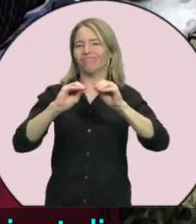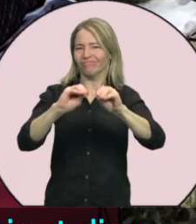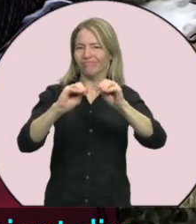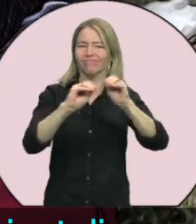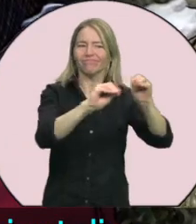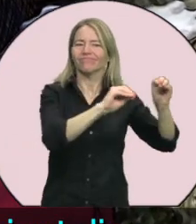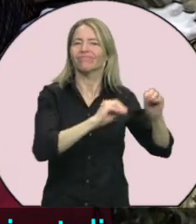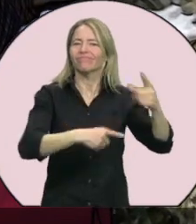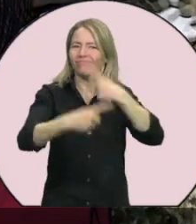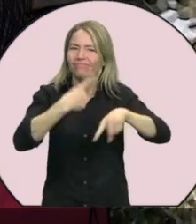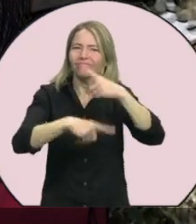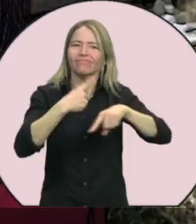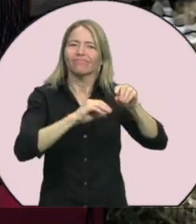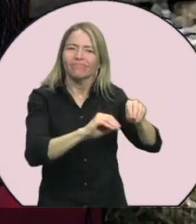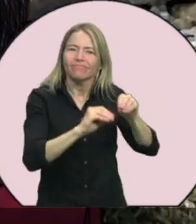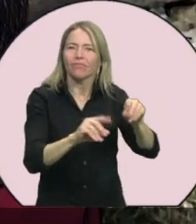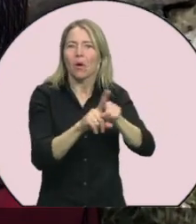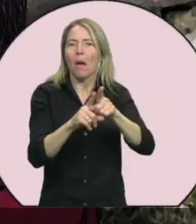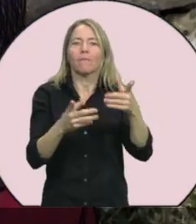her.